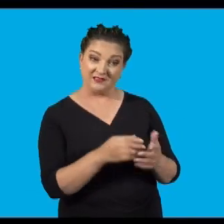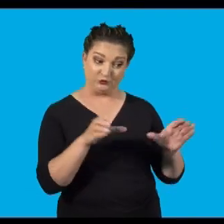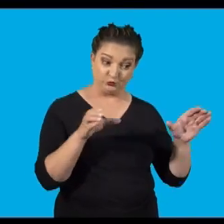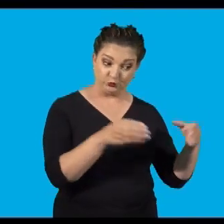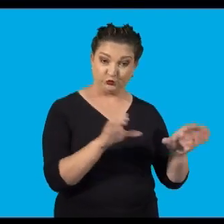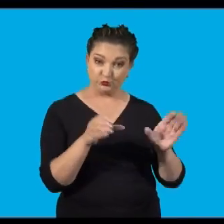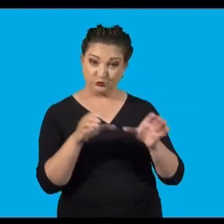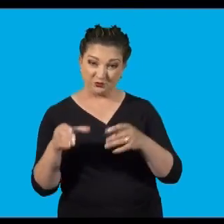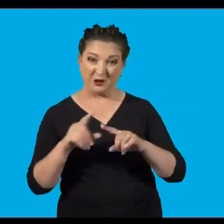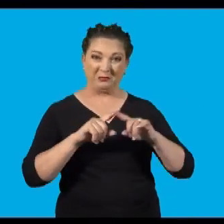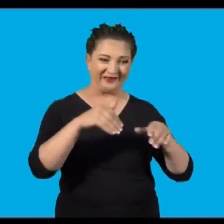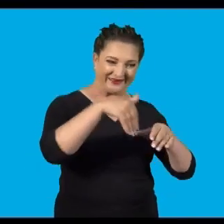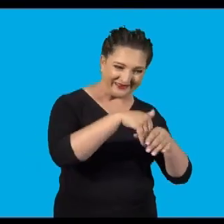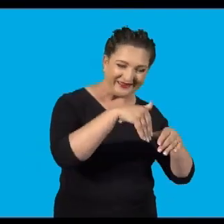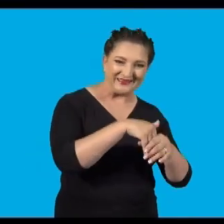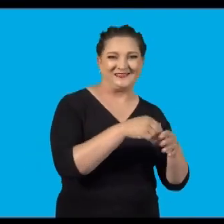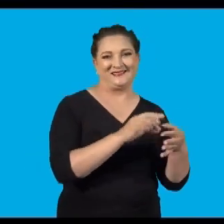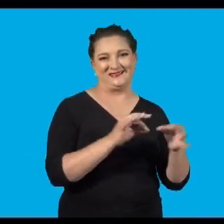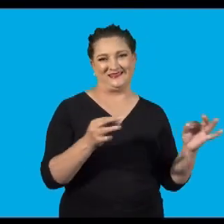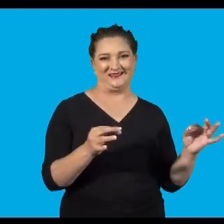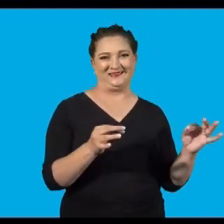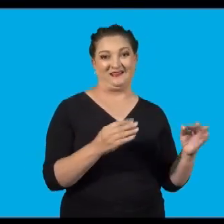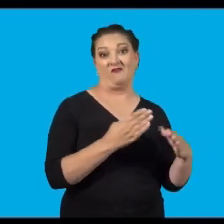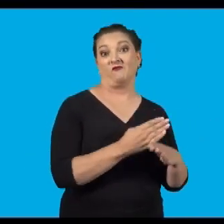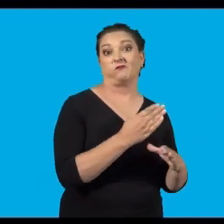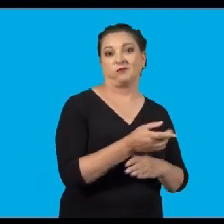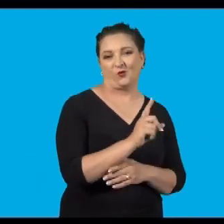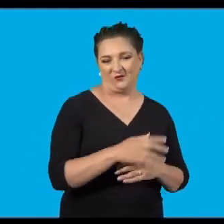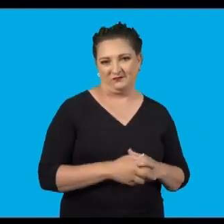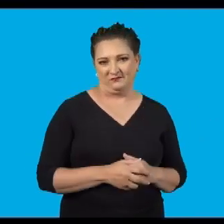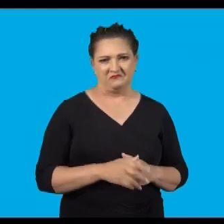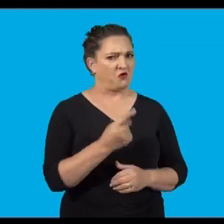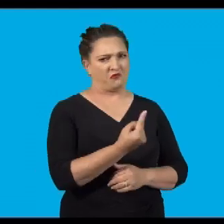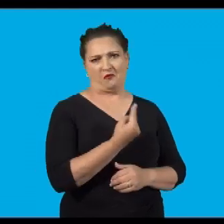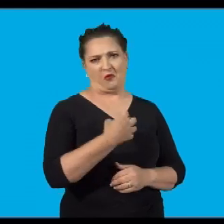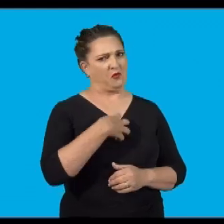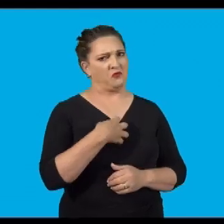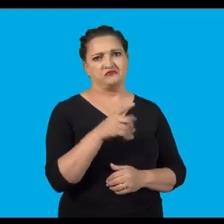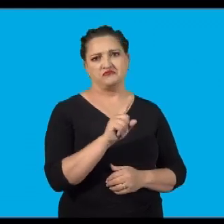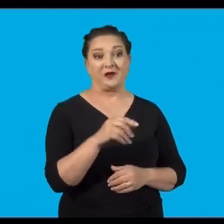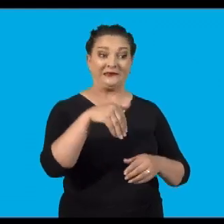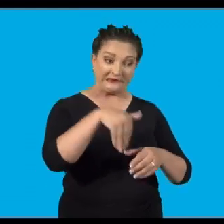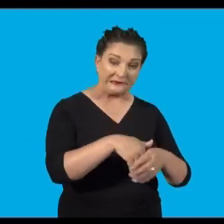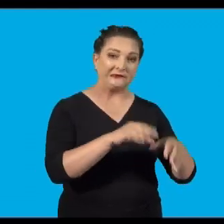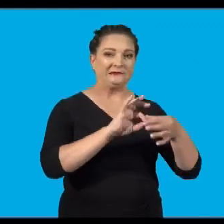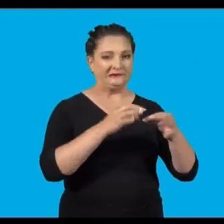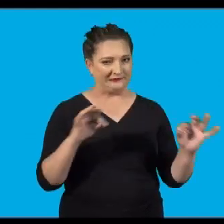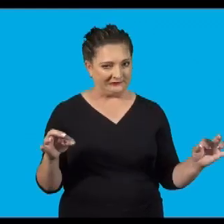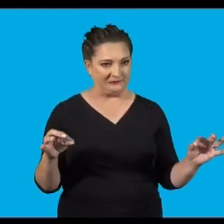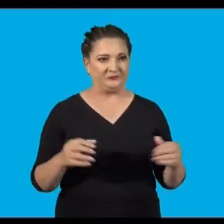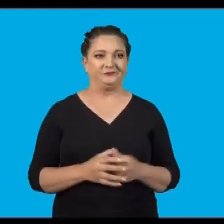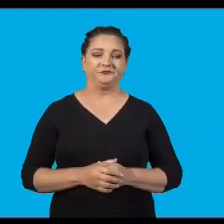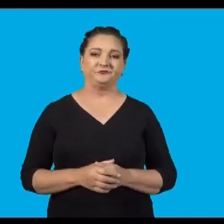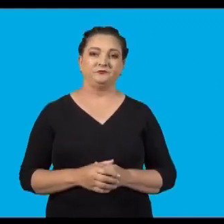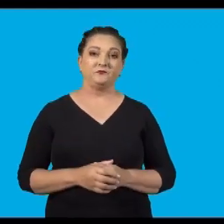classified according to their function in the sentence, all right? Not as they're standing on their own, but in a sentence.